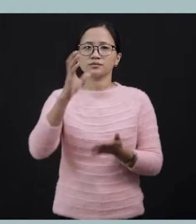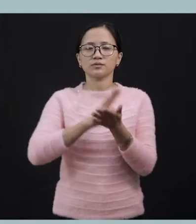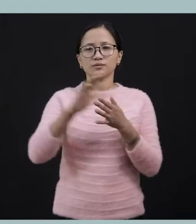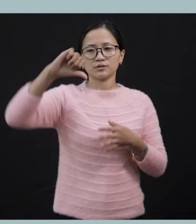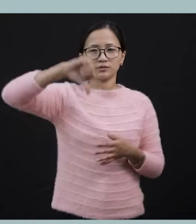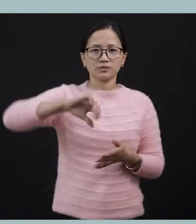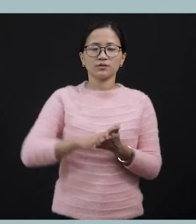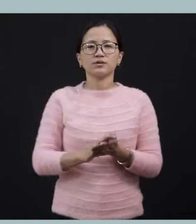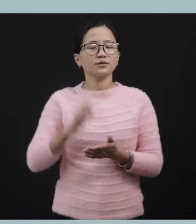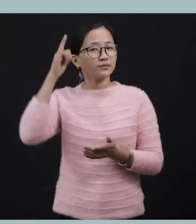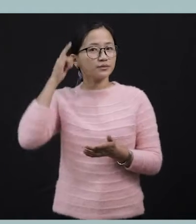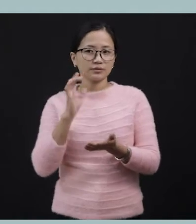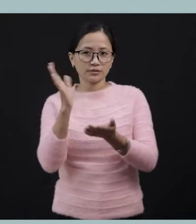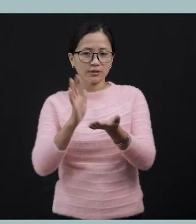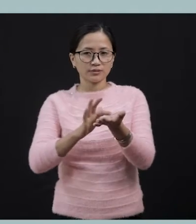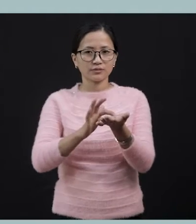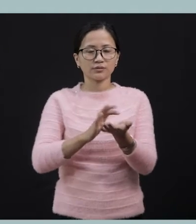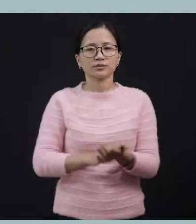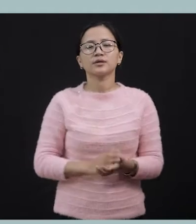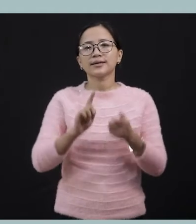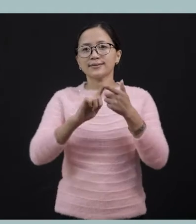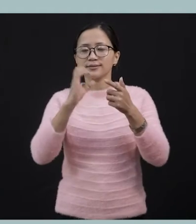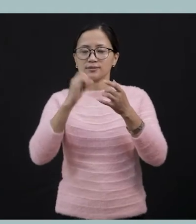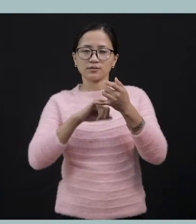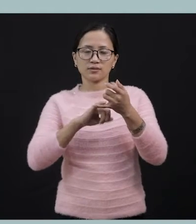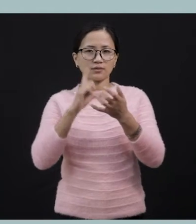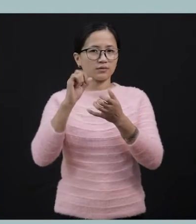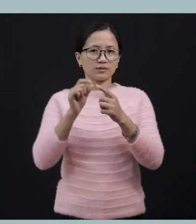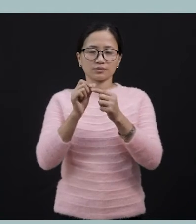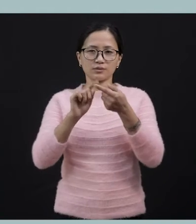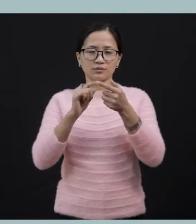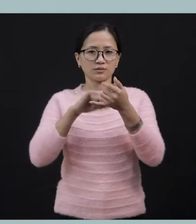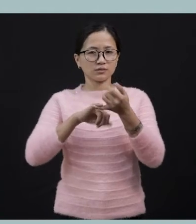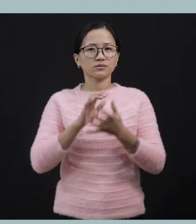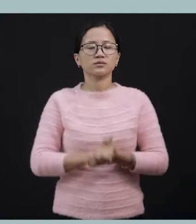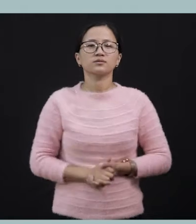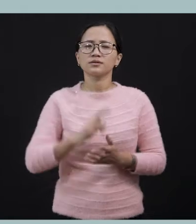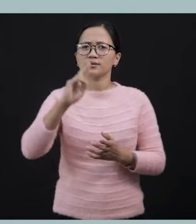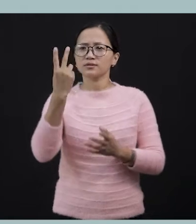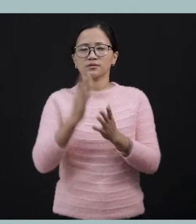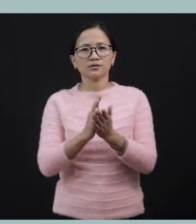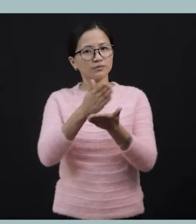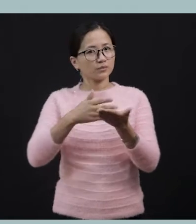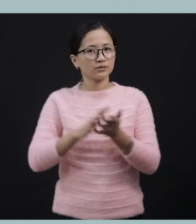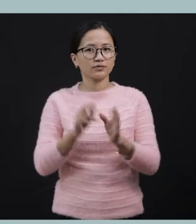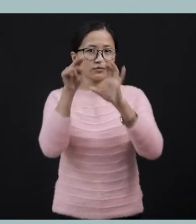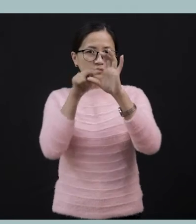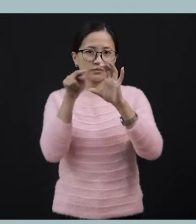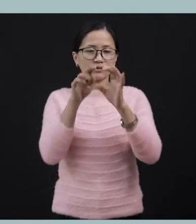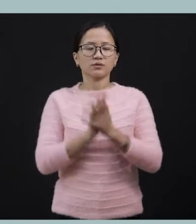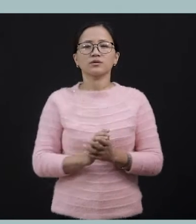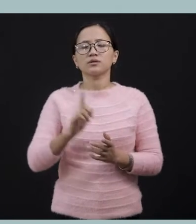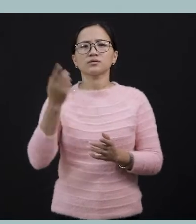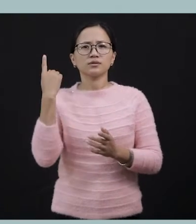9, shadows and eclipses. So this will be the second part for this video. In the last class, we